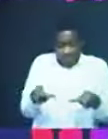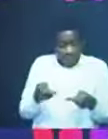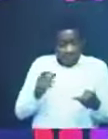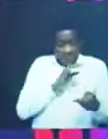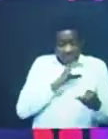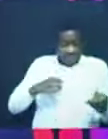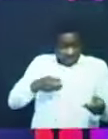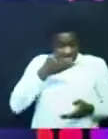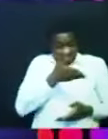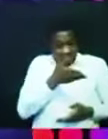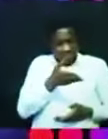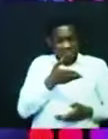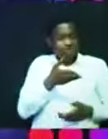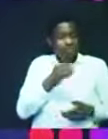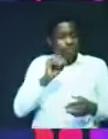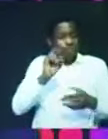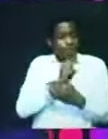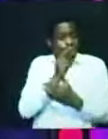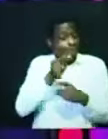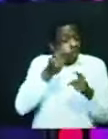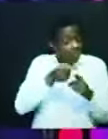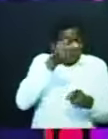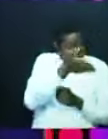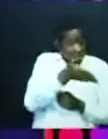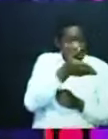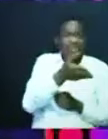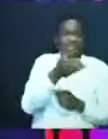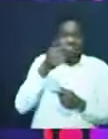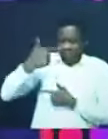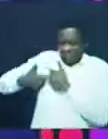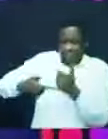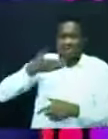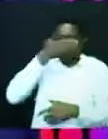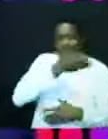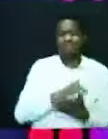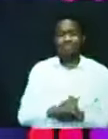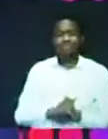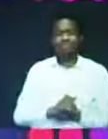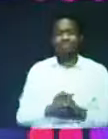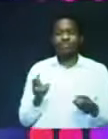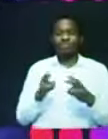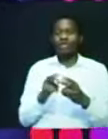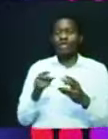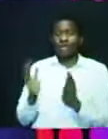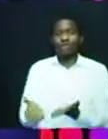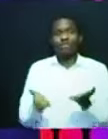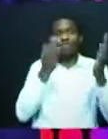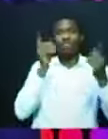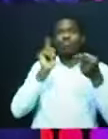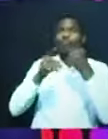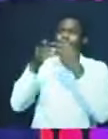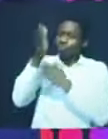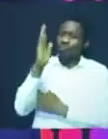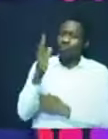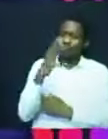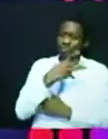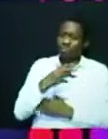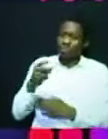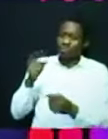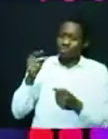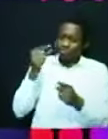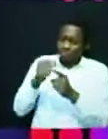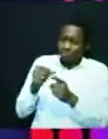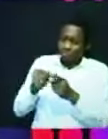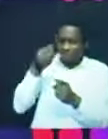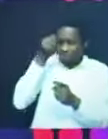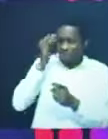is present. Ibe bia asem no ana Christo wo bia no adom wo ho. I commit you to God. Me demo me se ewurade. And to the word of